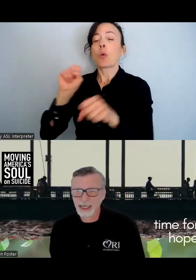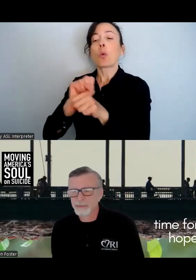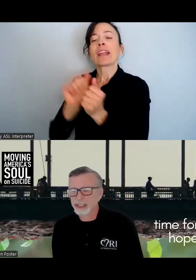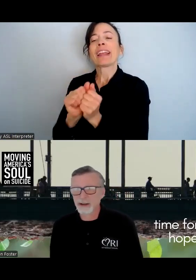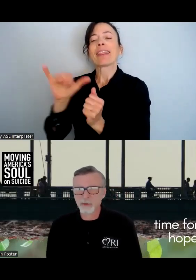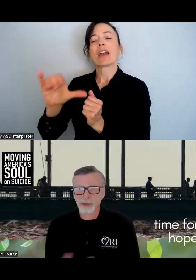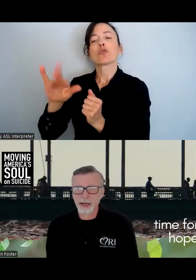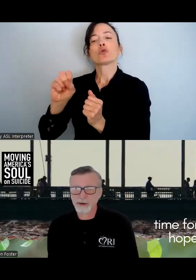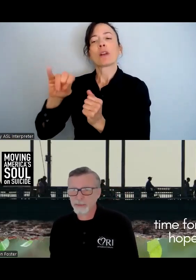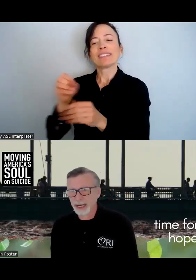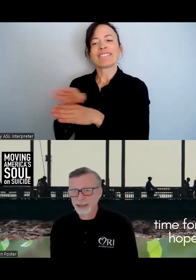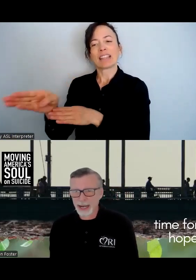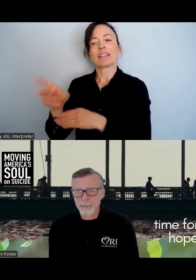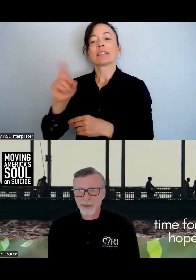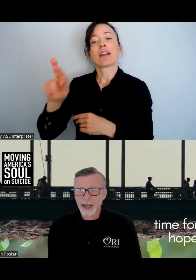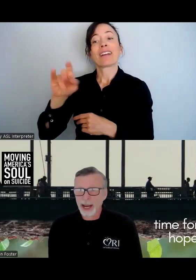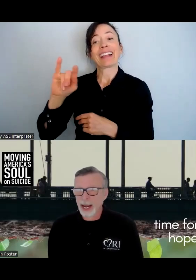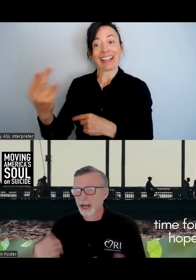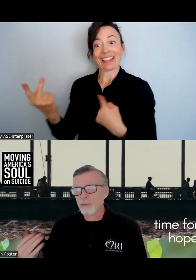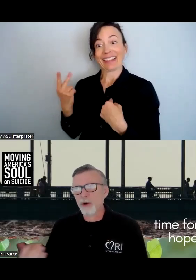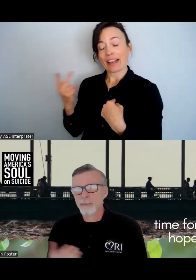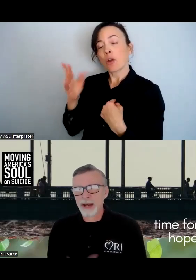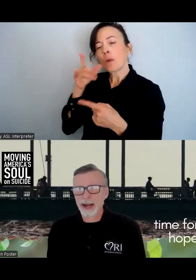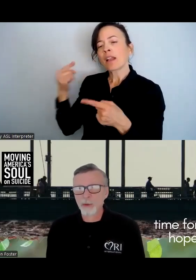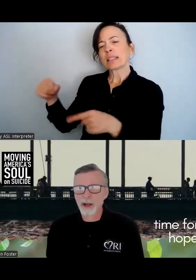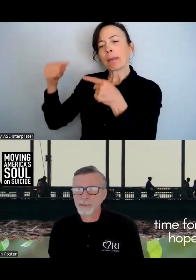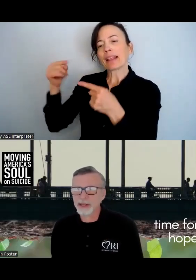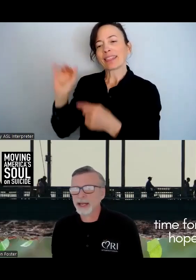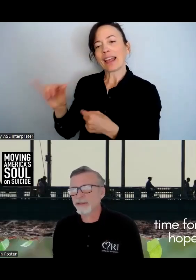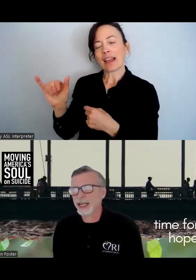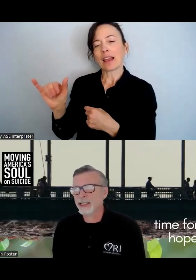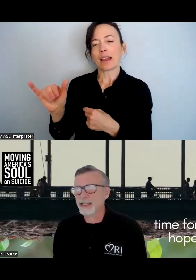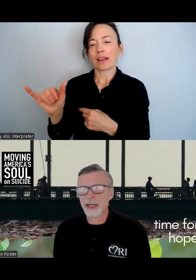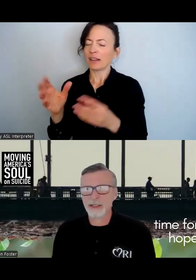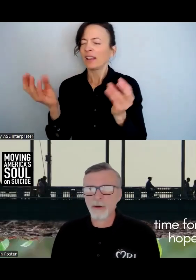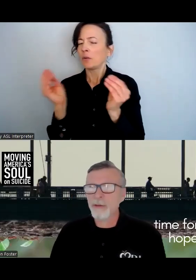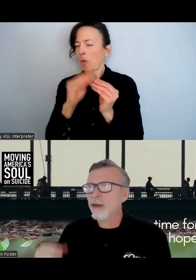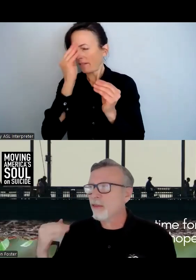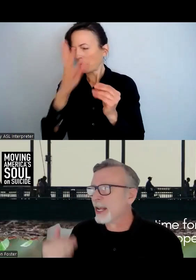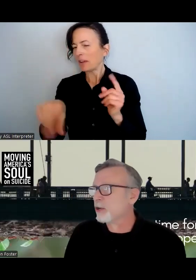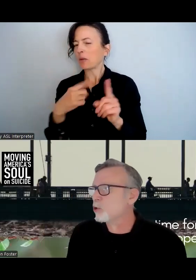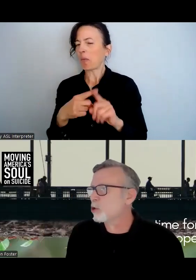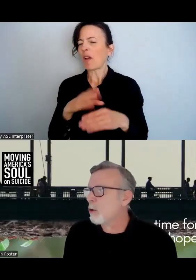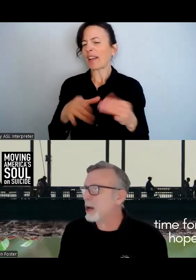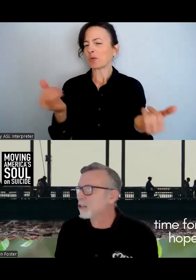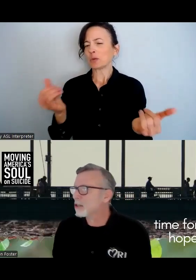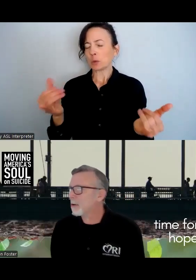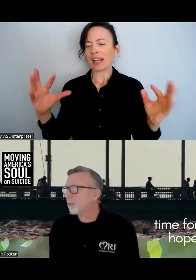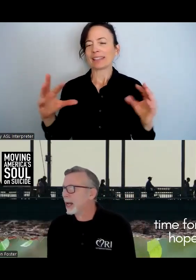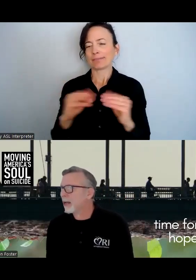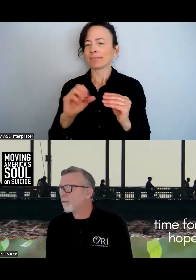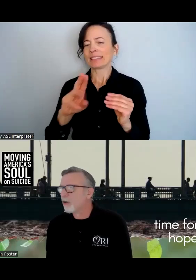Dr. Keat and myself will be here debating that, and more about that will come at the end of today's summit. So thank you so